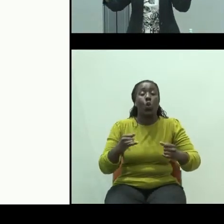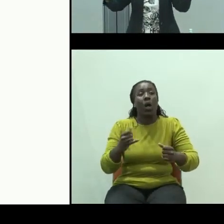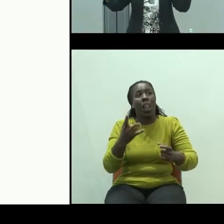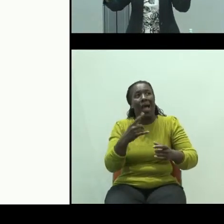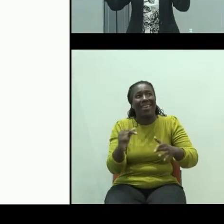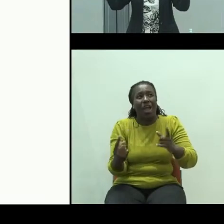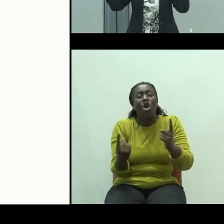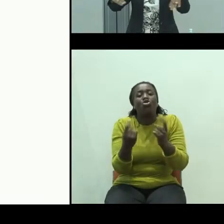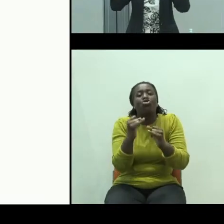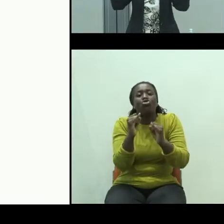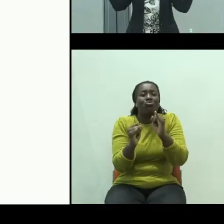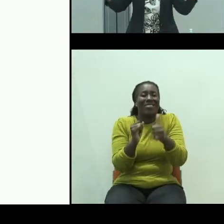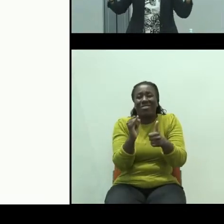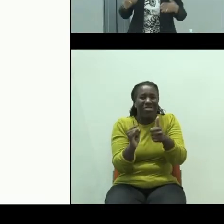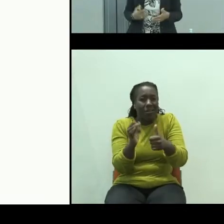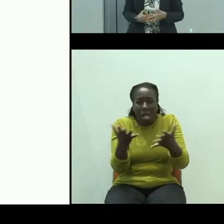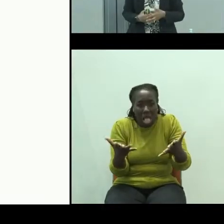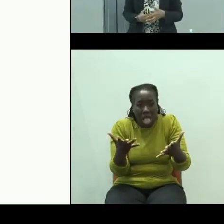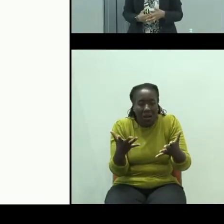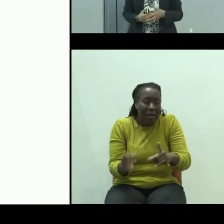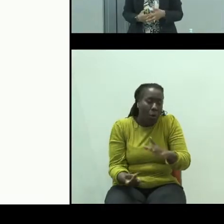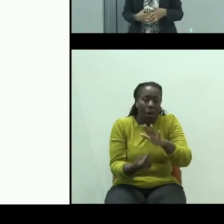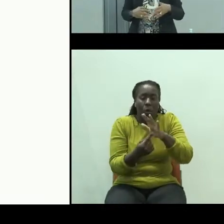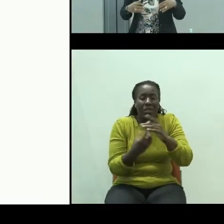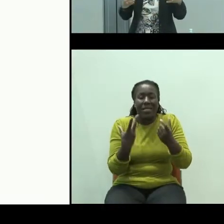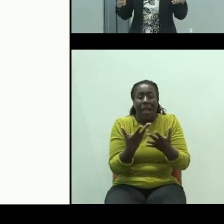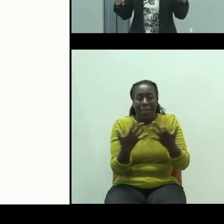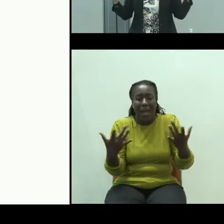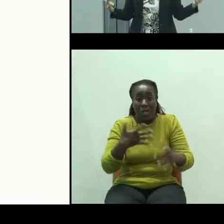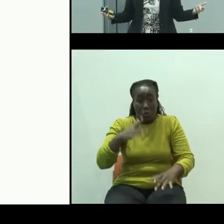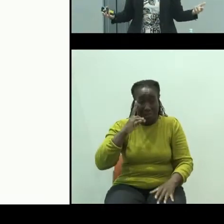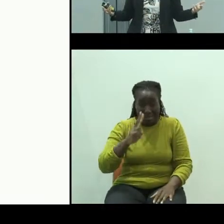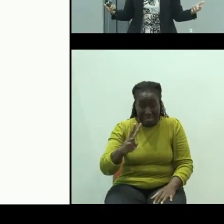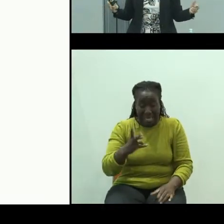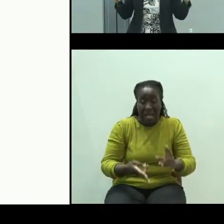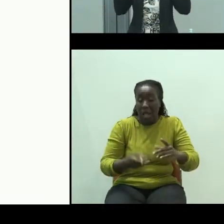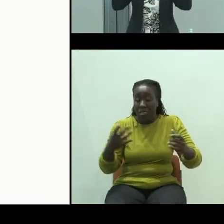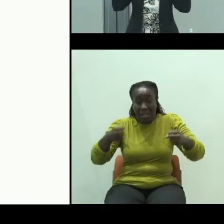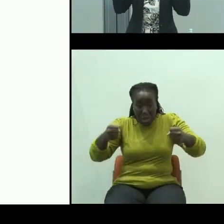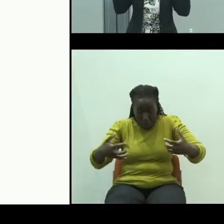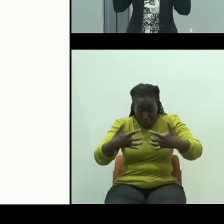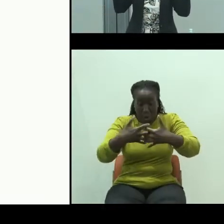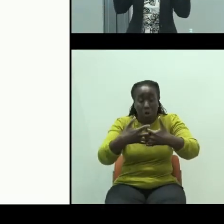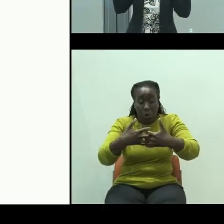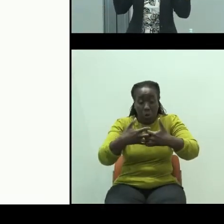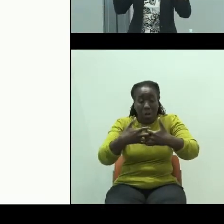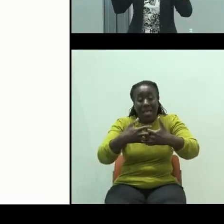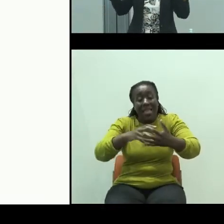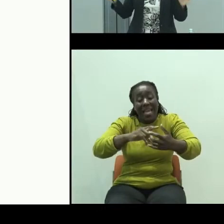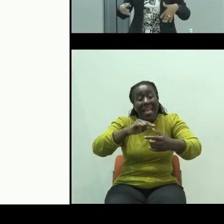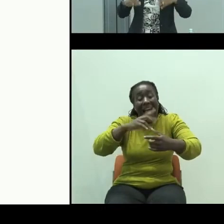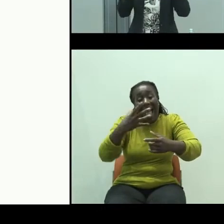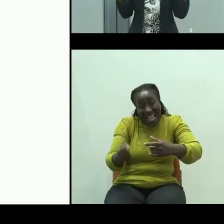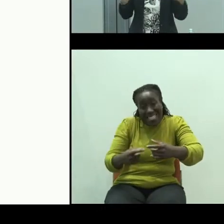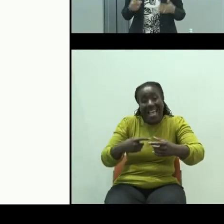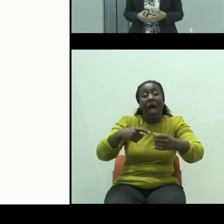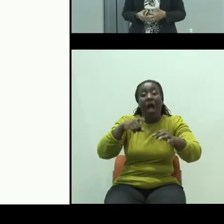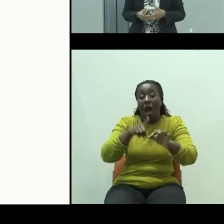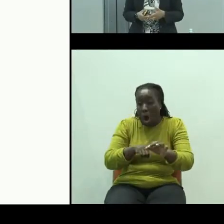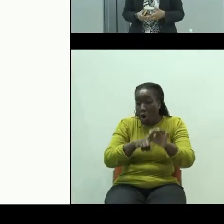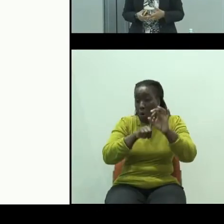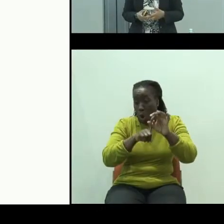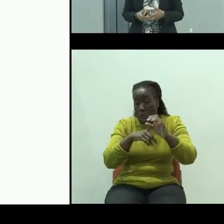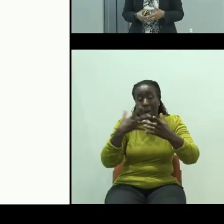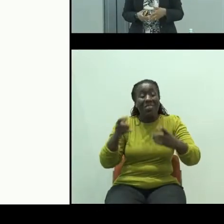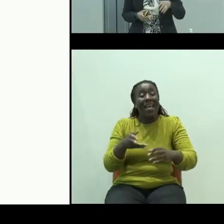signaling molecule to trigger the reactions that we see. Hence, if the cells establish a quorum, then they're able to trigger